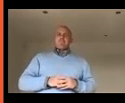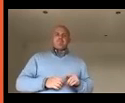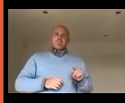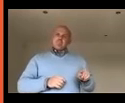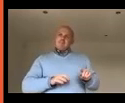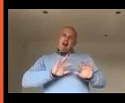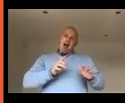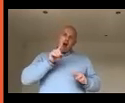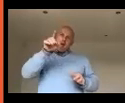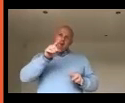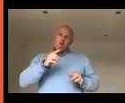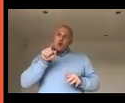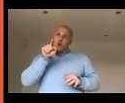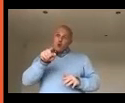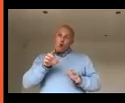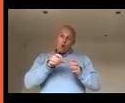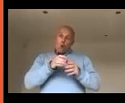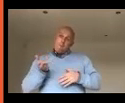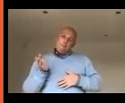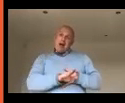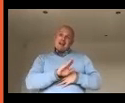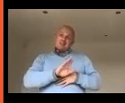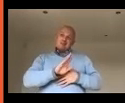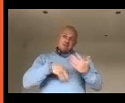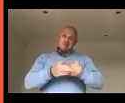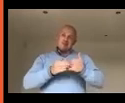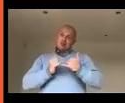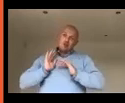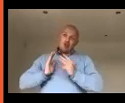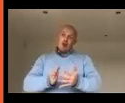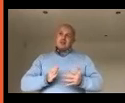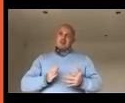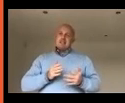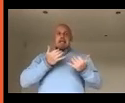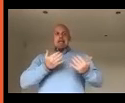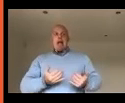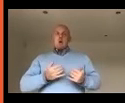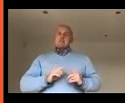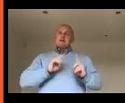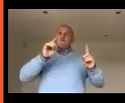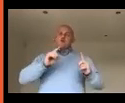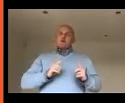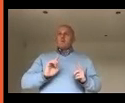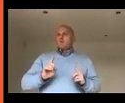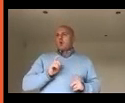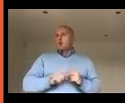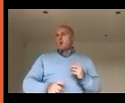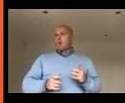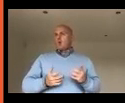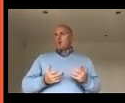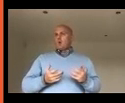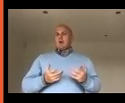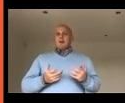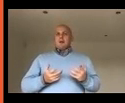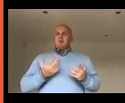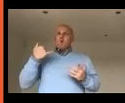is re-establishing or maintaining its services. So what are you doing differently now as a result of the pandemic that allows you to